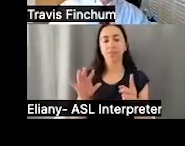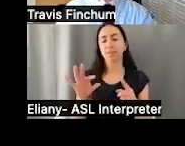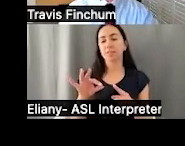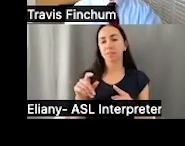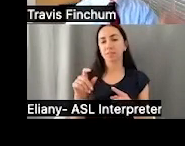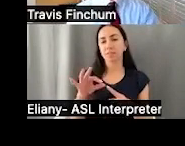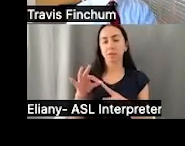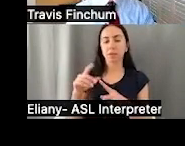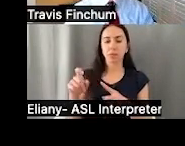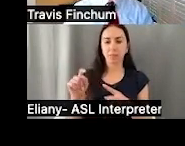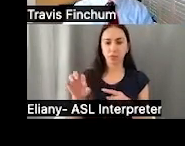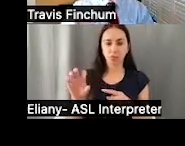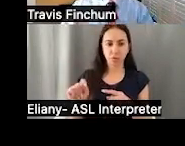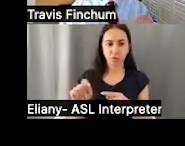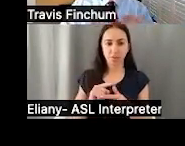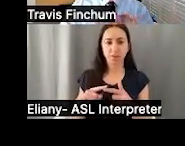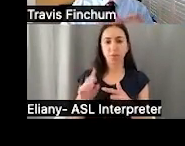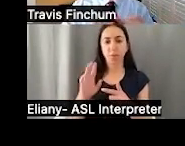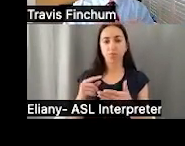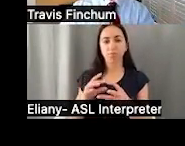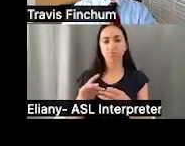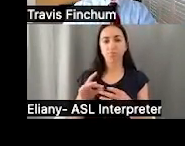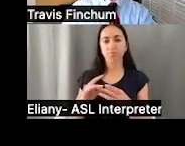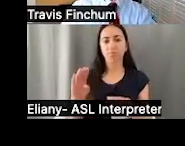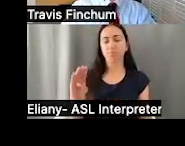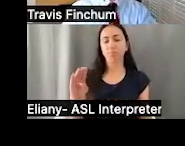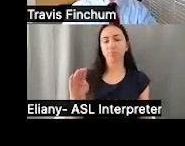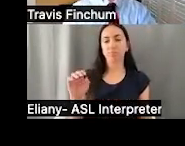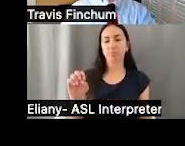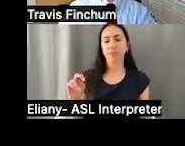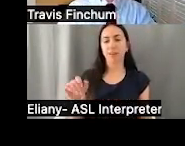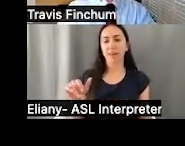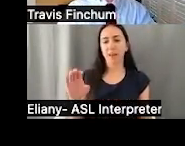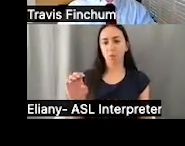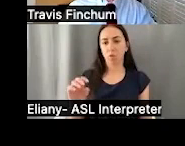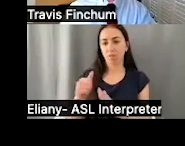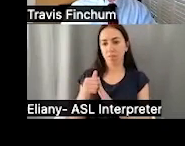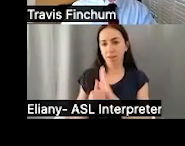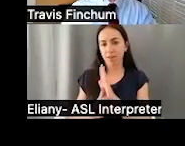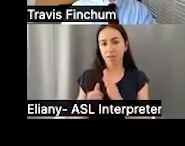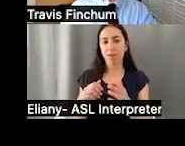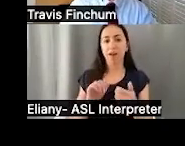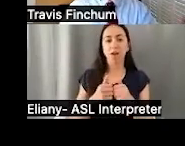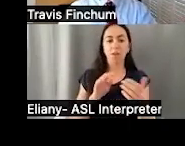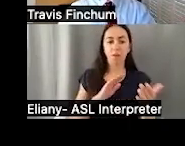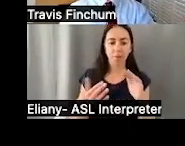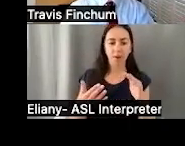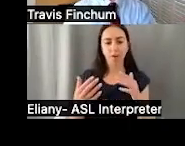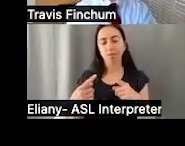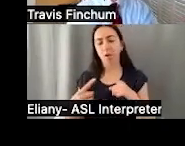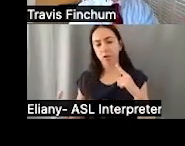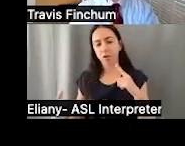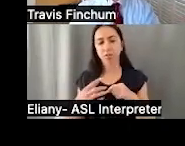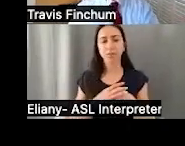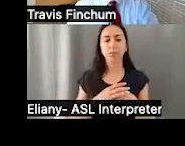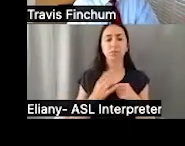a little time talking about an ABLE account and how they compare and contrast with a special needs trust, are that we kind of talked about